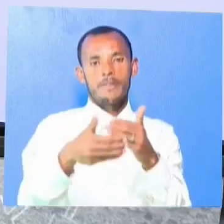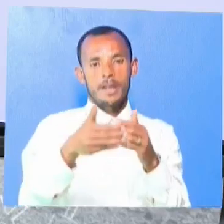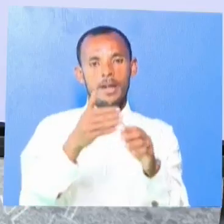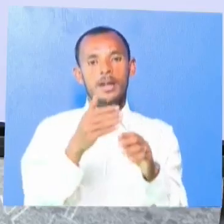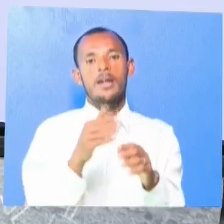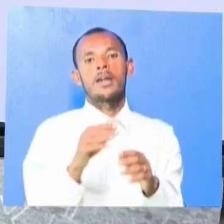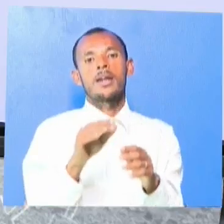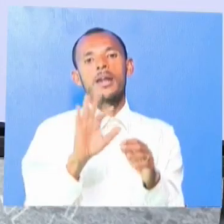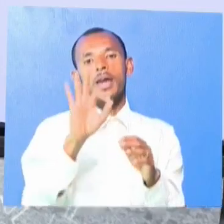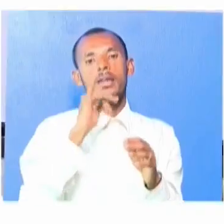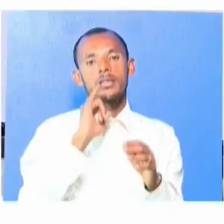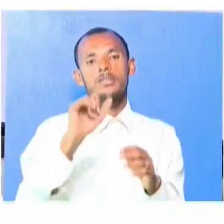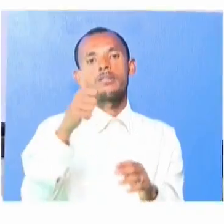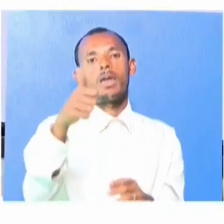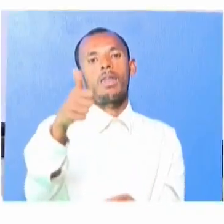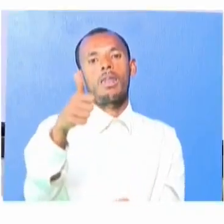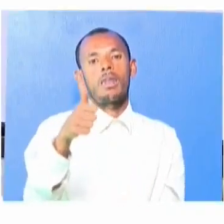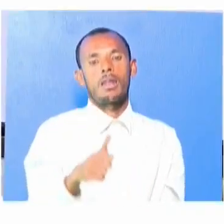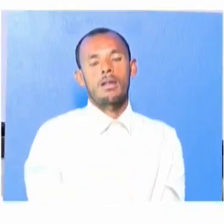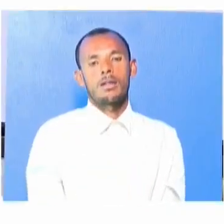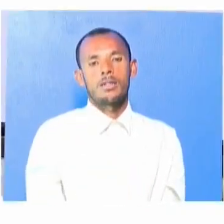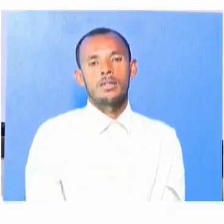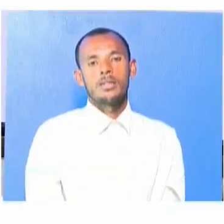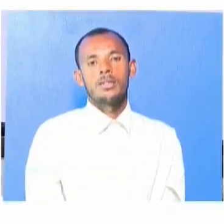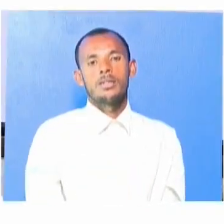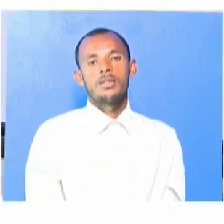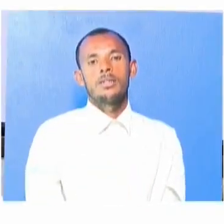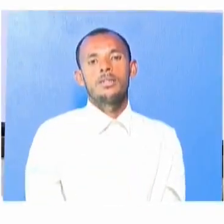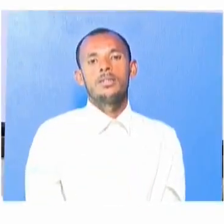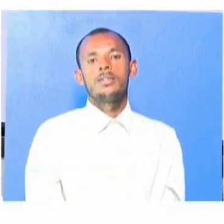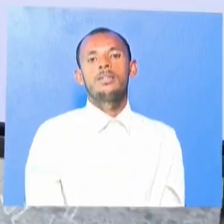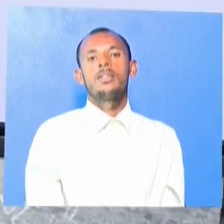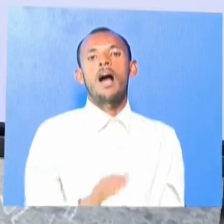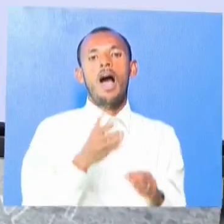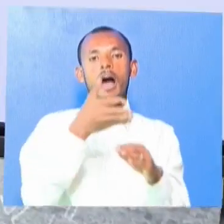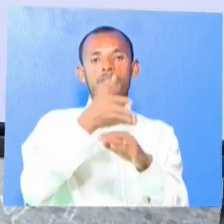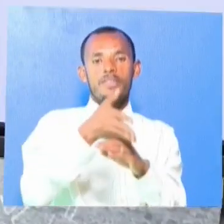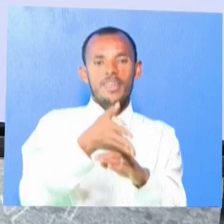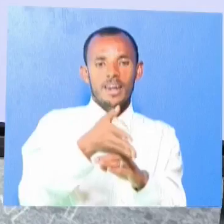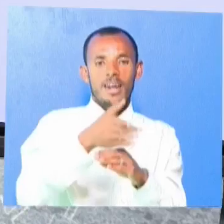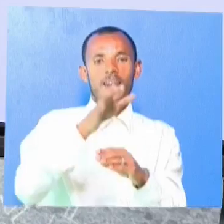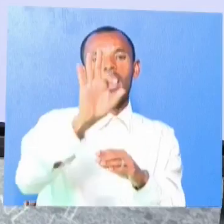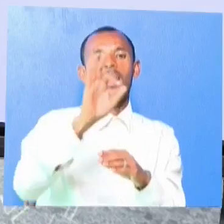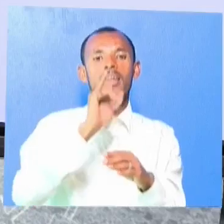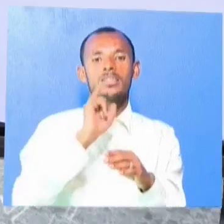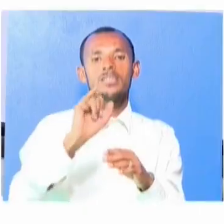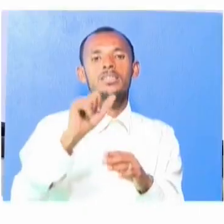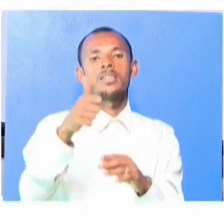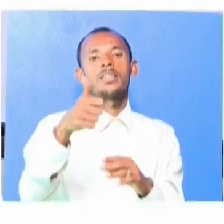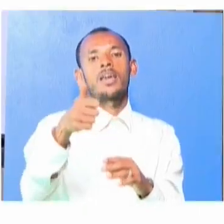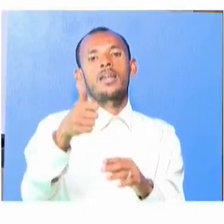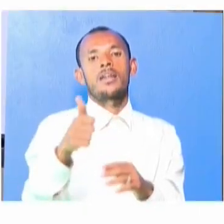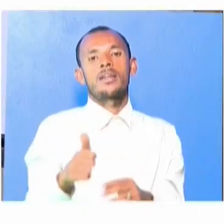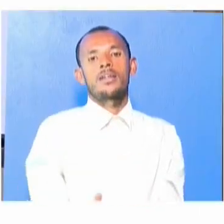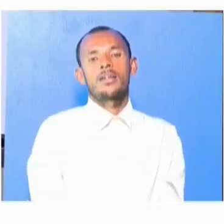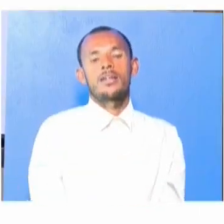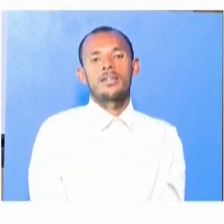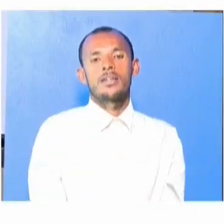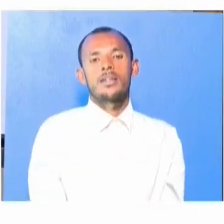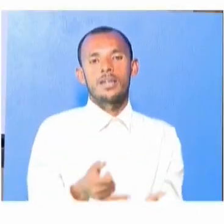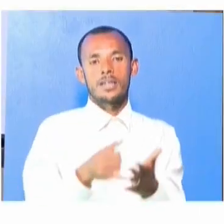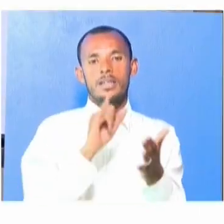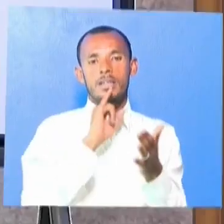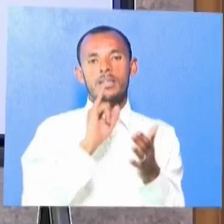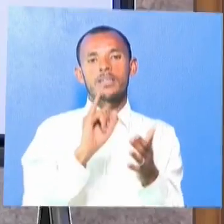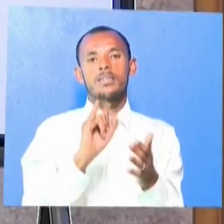Good, it's 10. So the number that comes after 9 is 10. Therefore, the successor